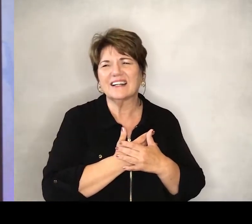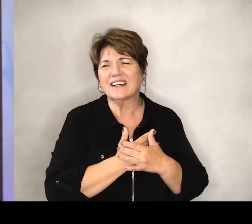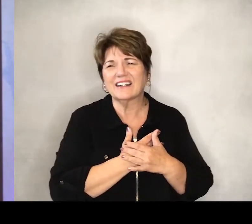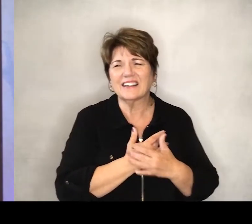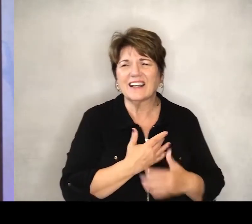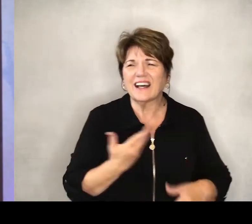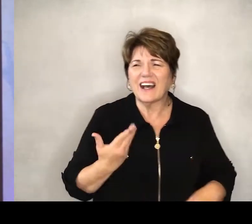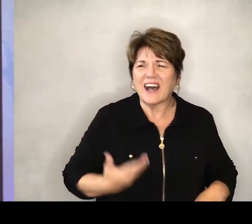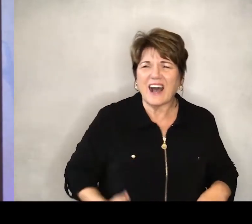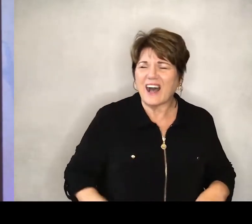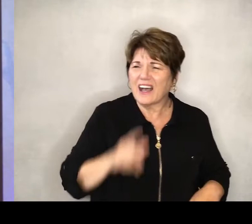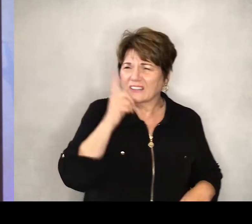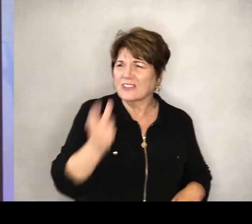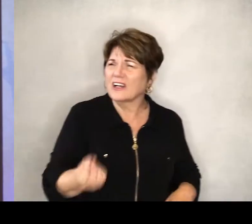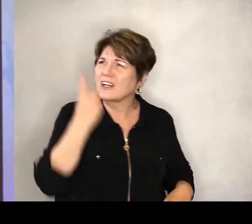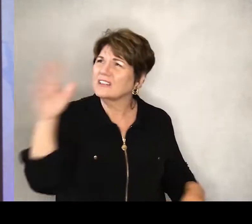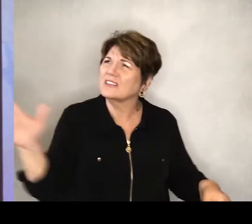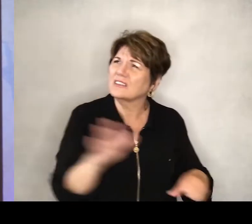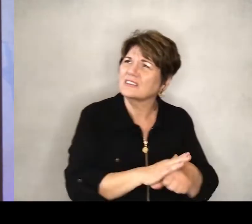I don't have a